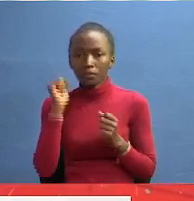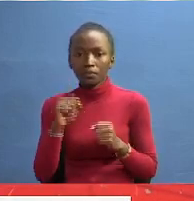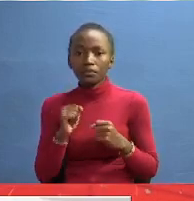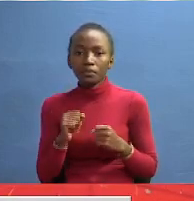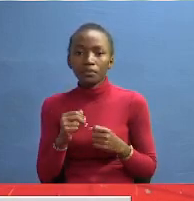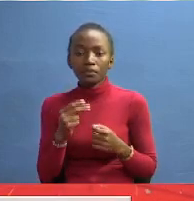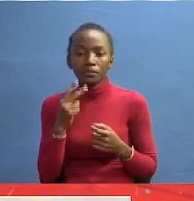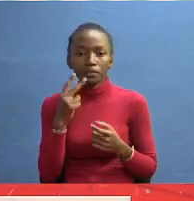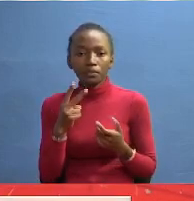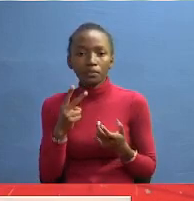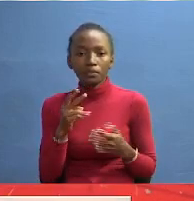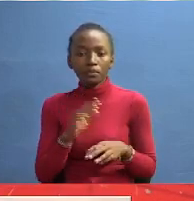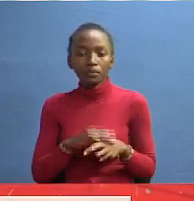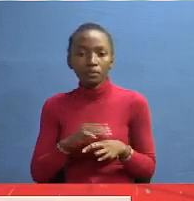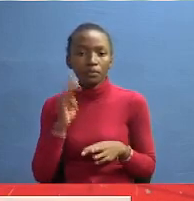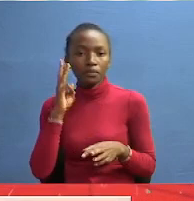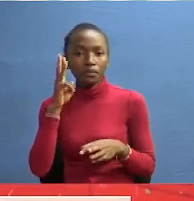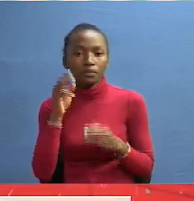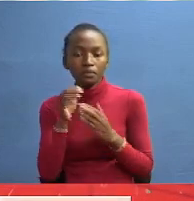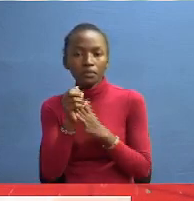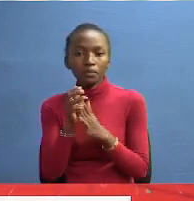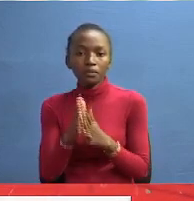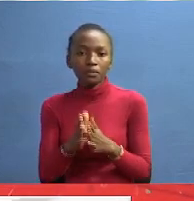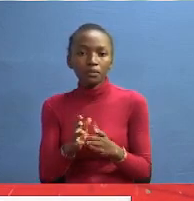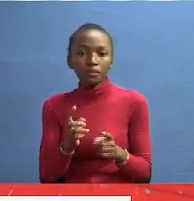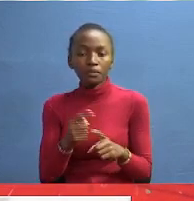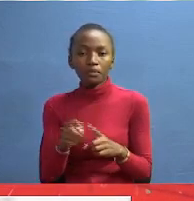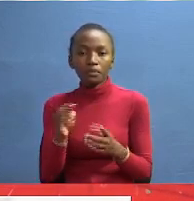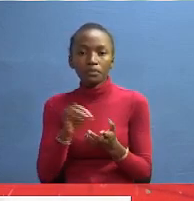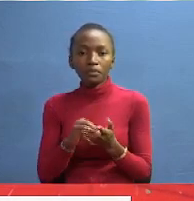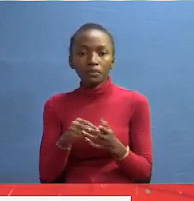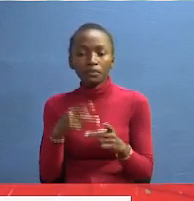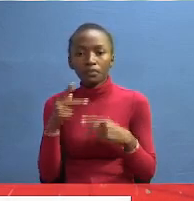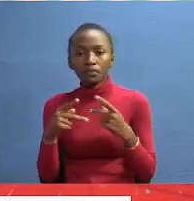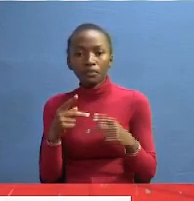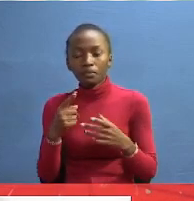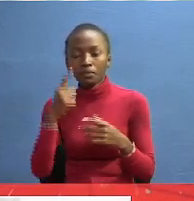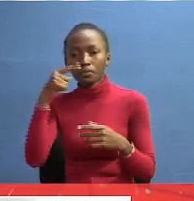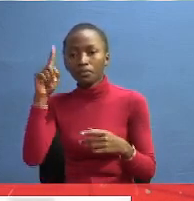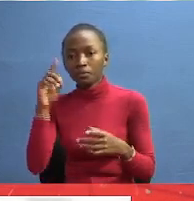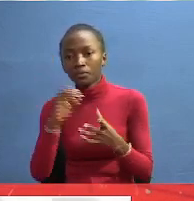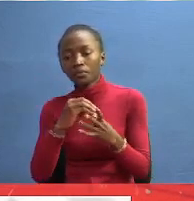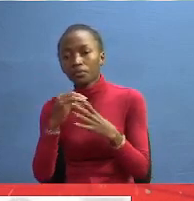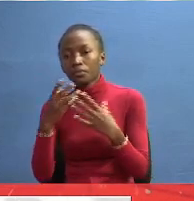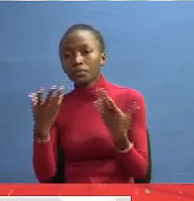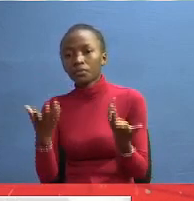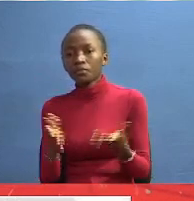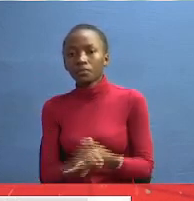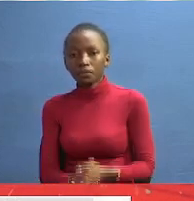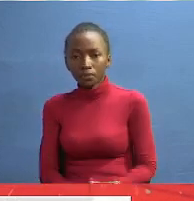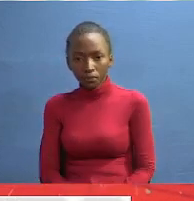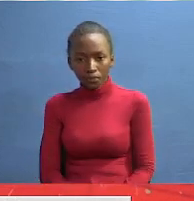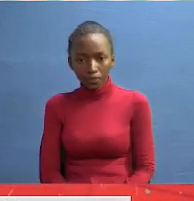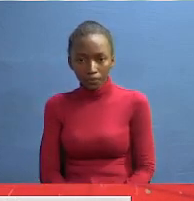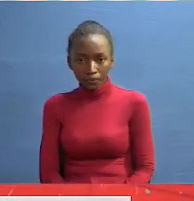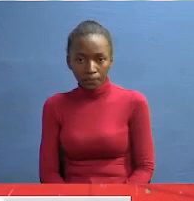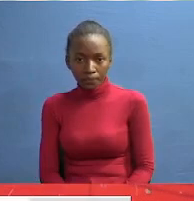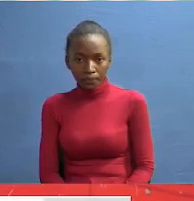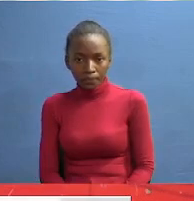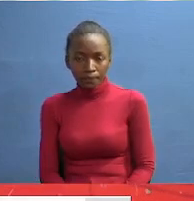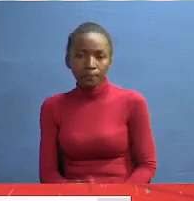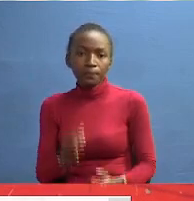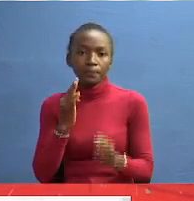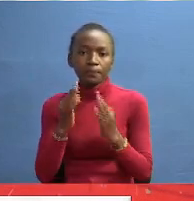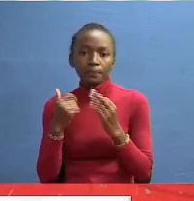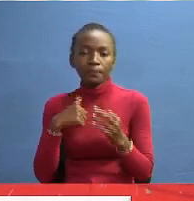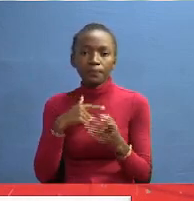goodwill of the leaders, yes, but again, is the process right? Yeah, so if we say, let's take the